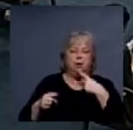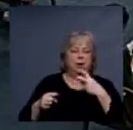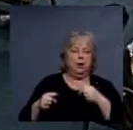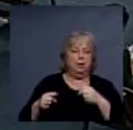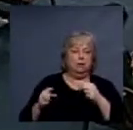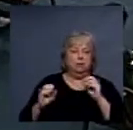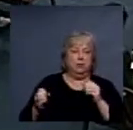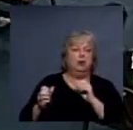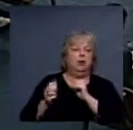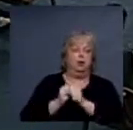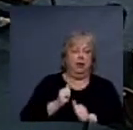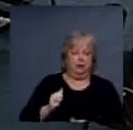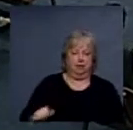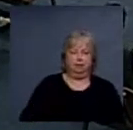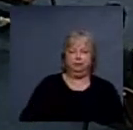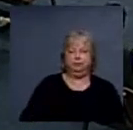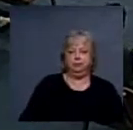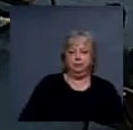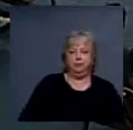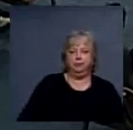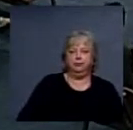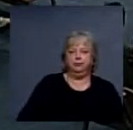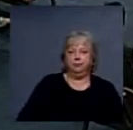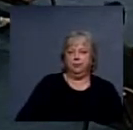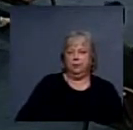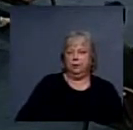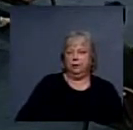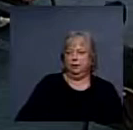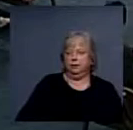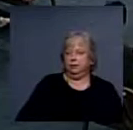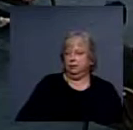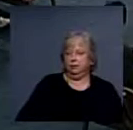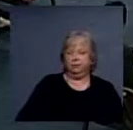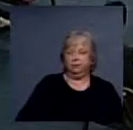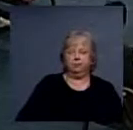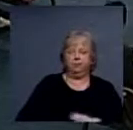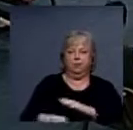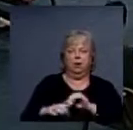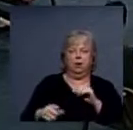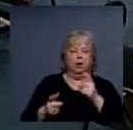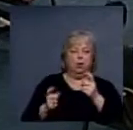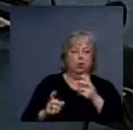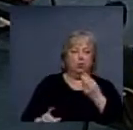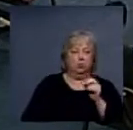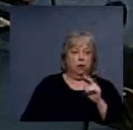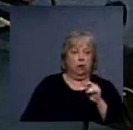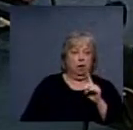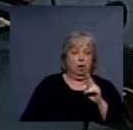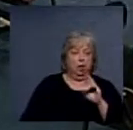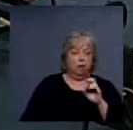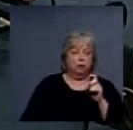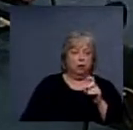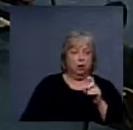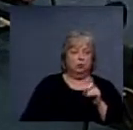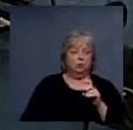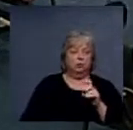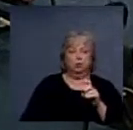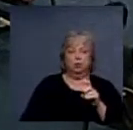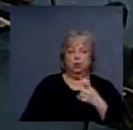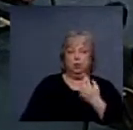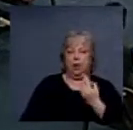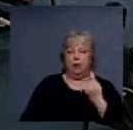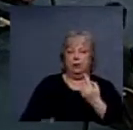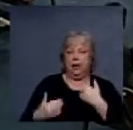nay. The ordinance is passed. Let me call on Director Hendricks, who wishes to address us on